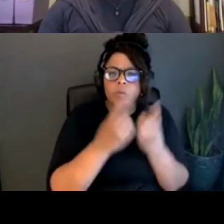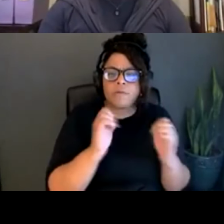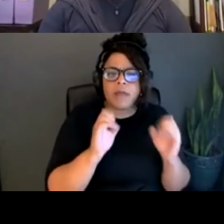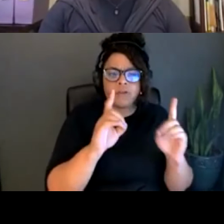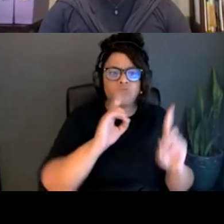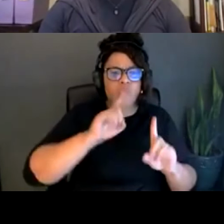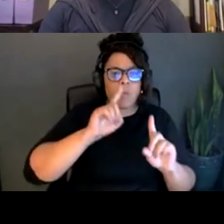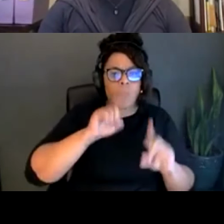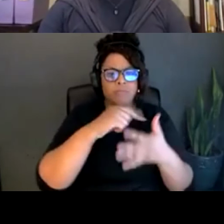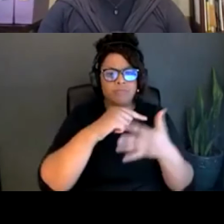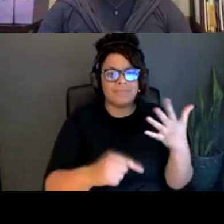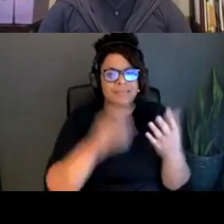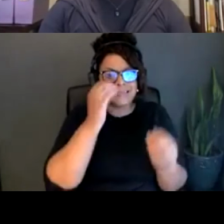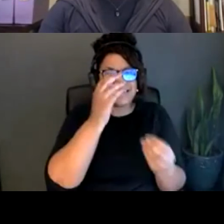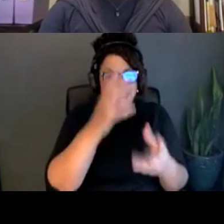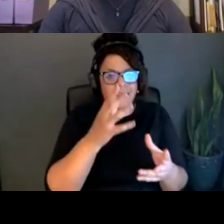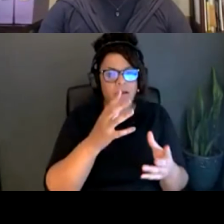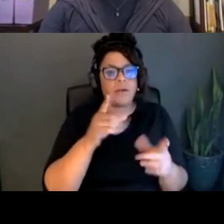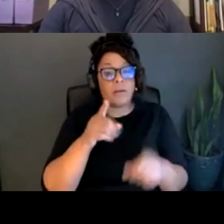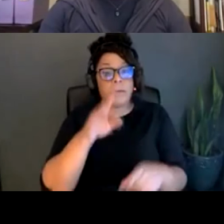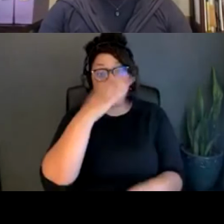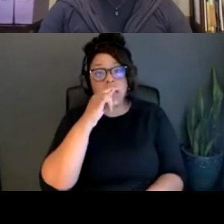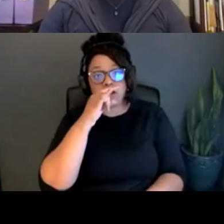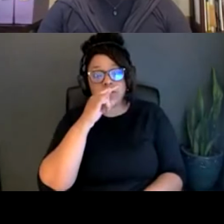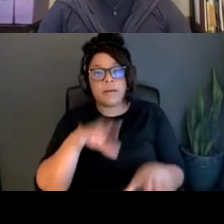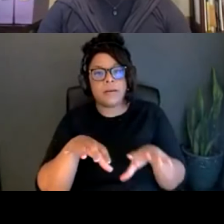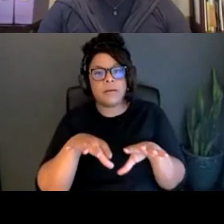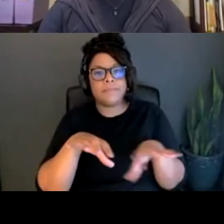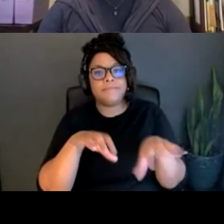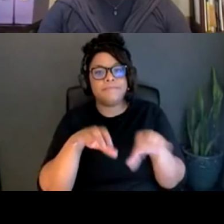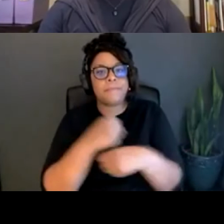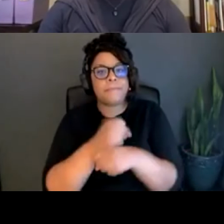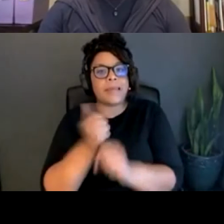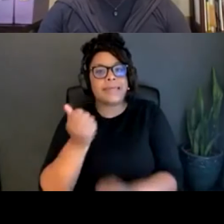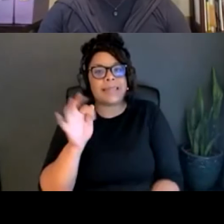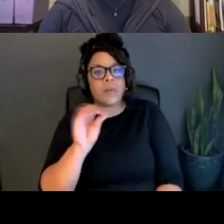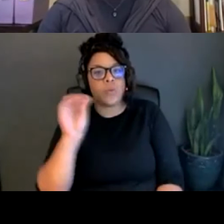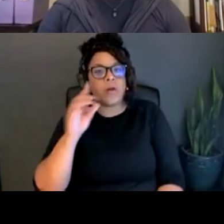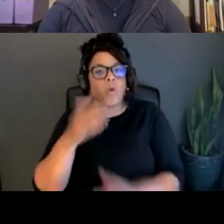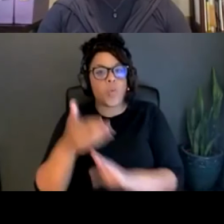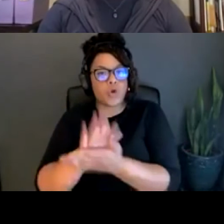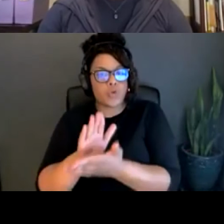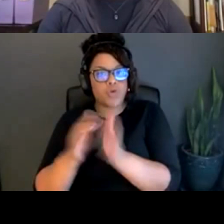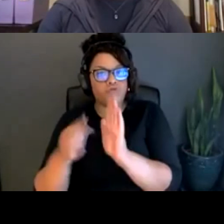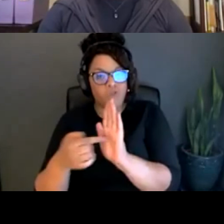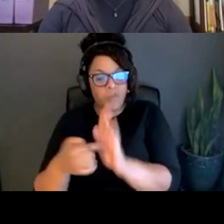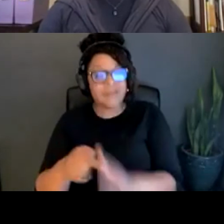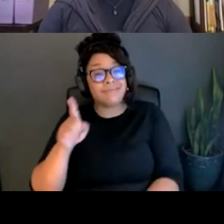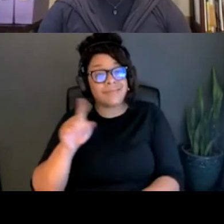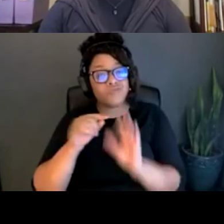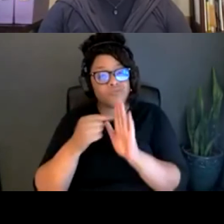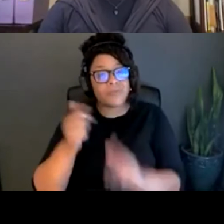reports on these data, that while Black children make up only 19% of preschool enrollment, they represent